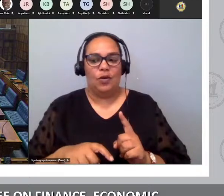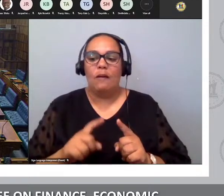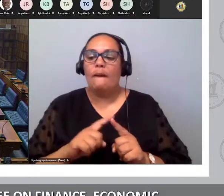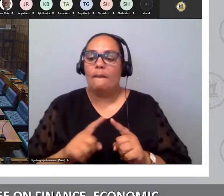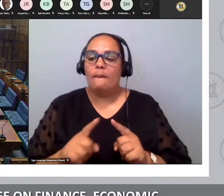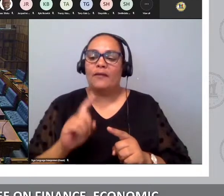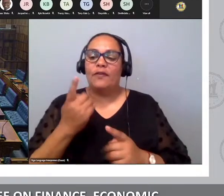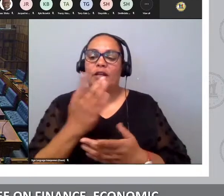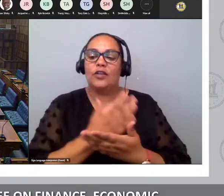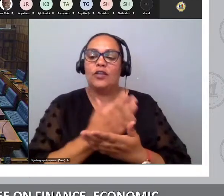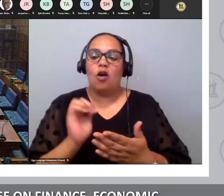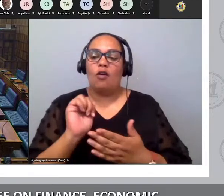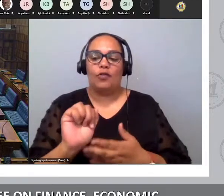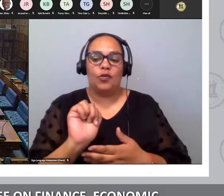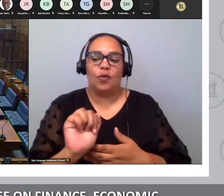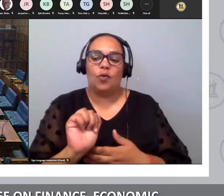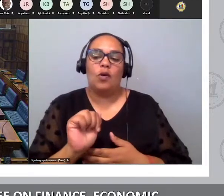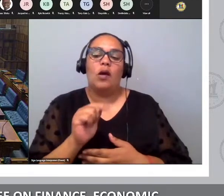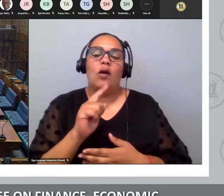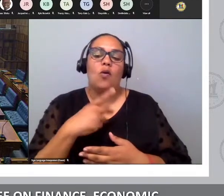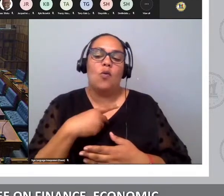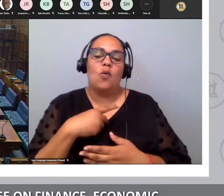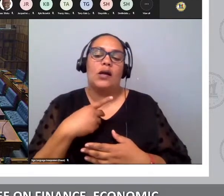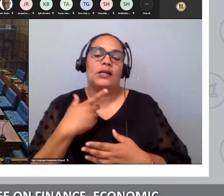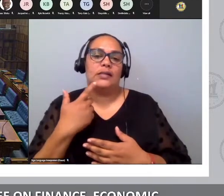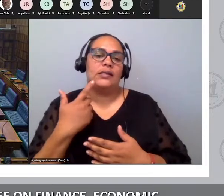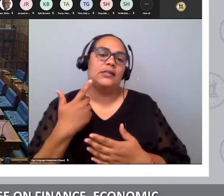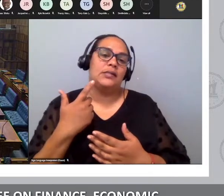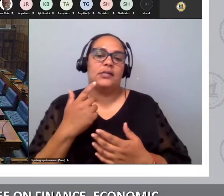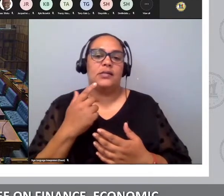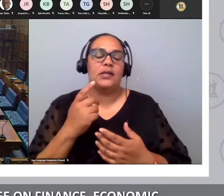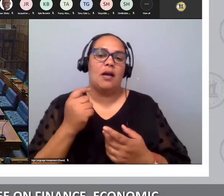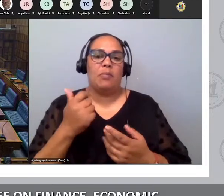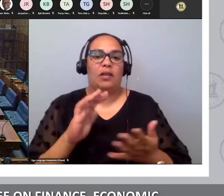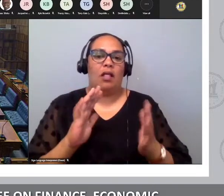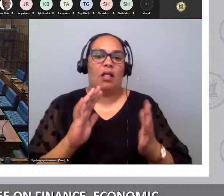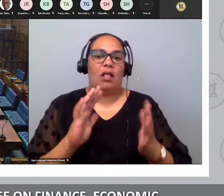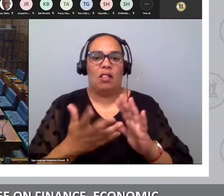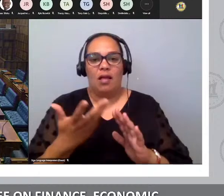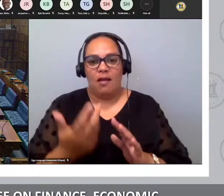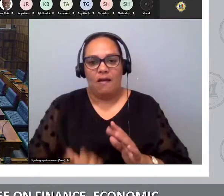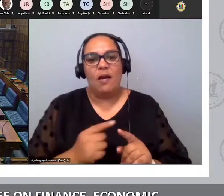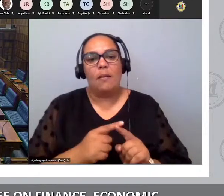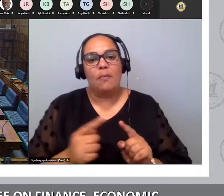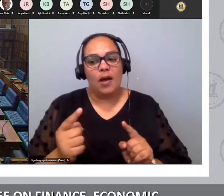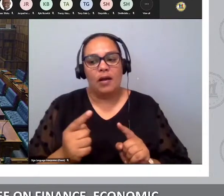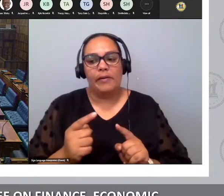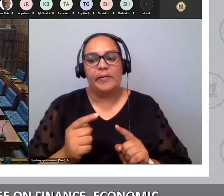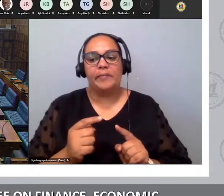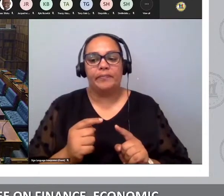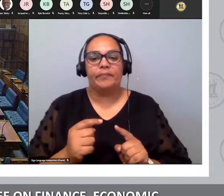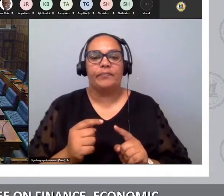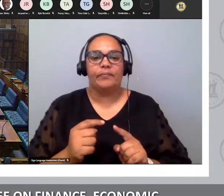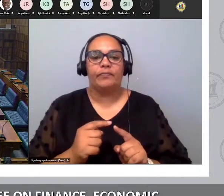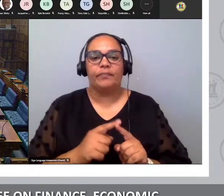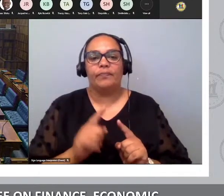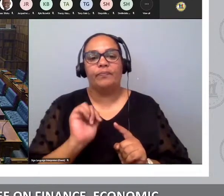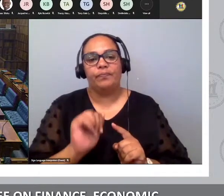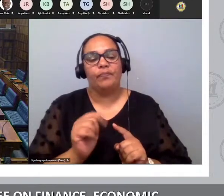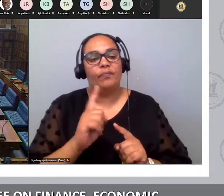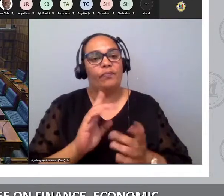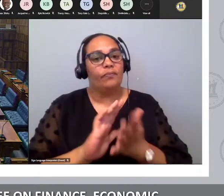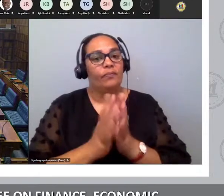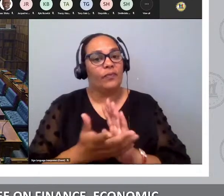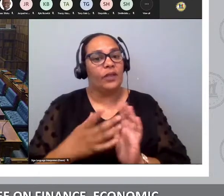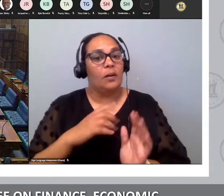the first half of the season was a bit of a disaster and uh and and what made the the disaster